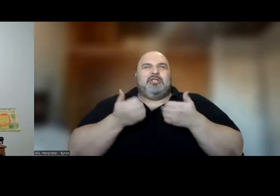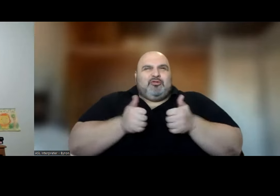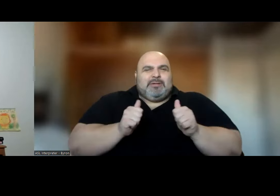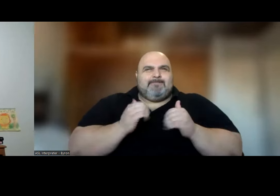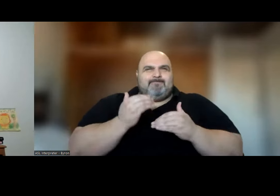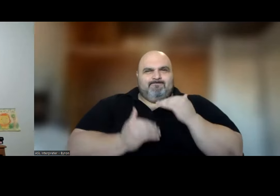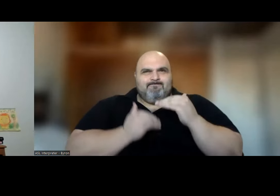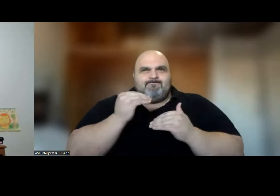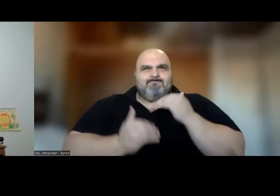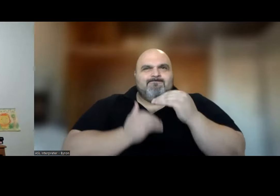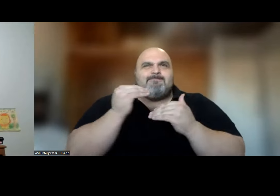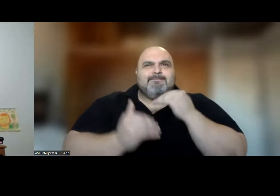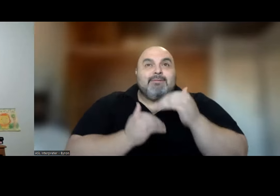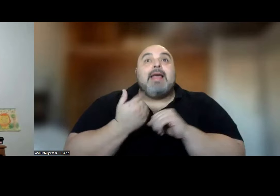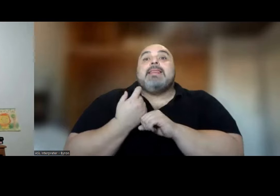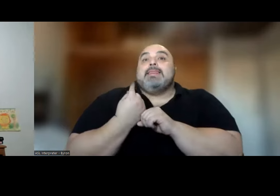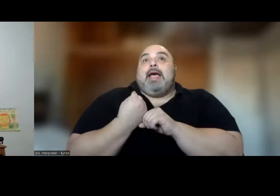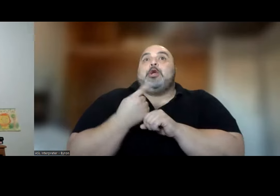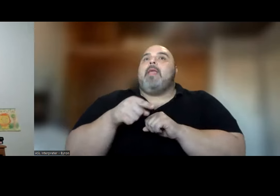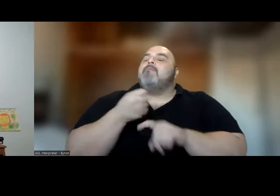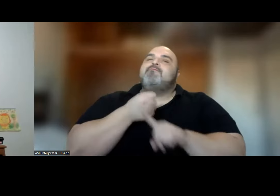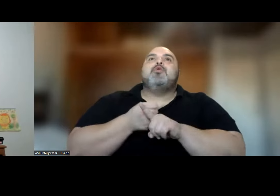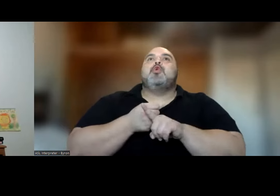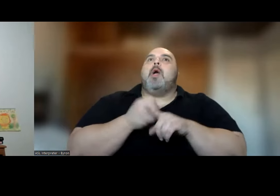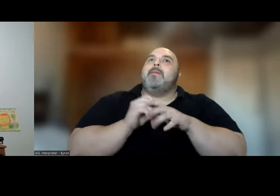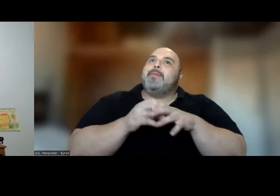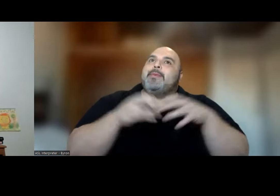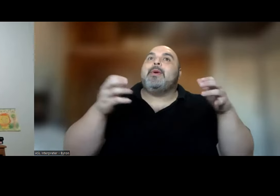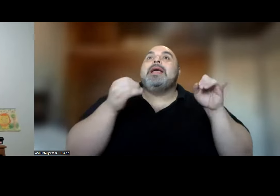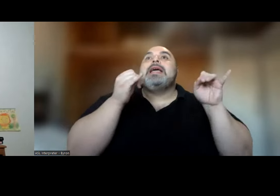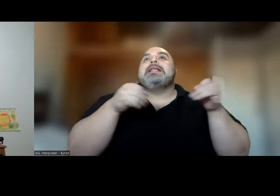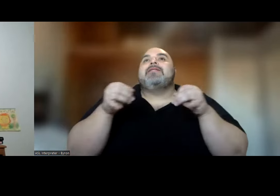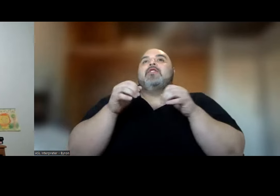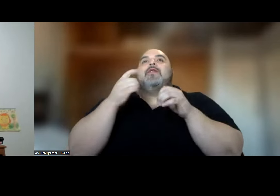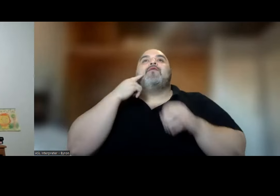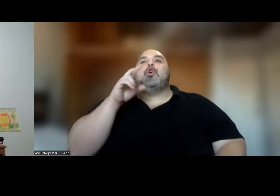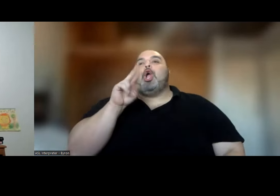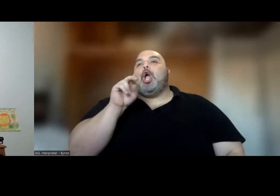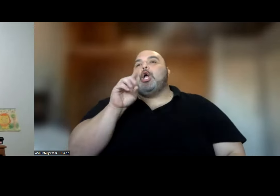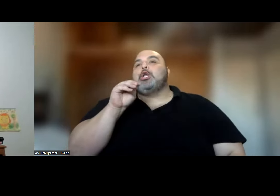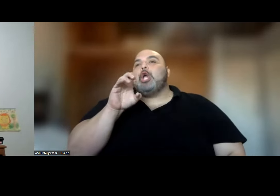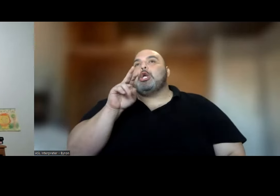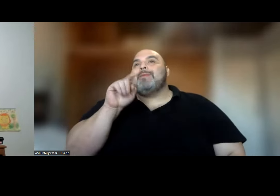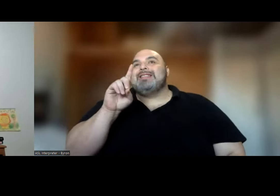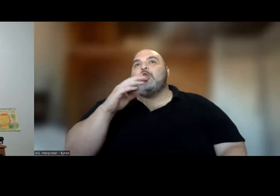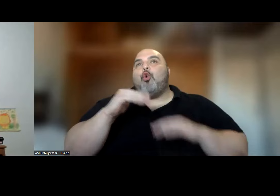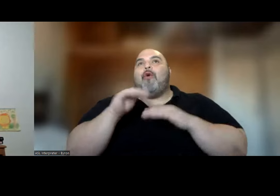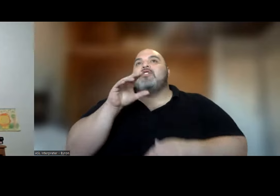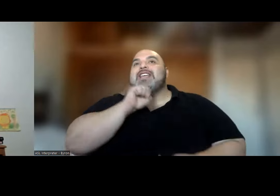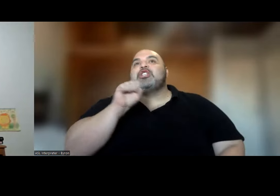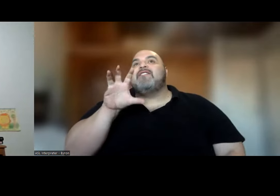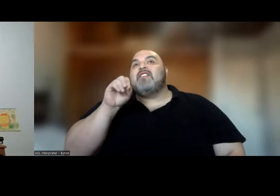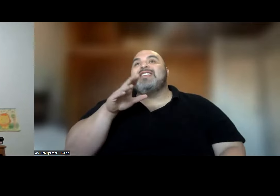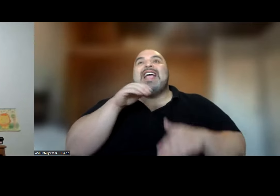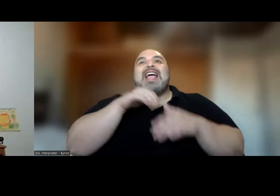saw really take fold last year with individuals, undocumented Californians over the age of 50 getting access to